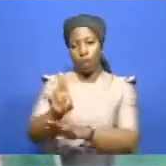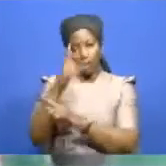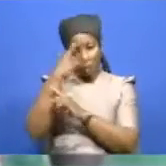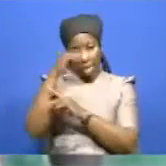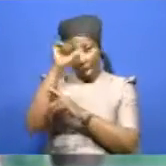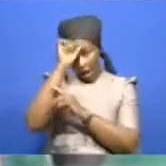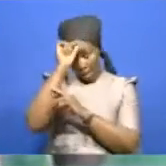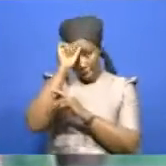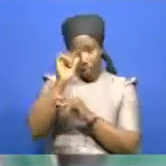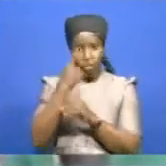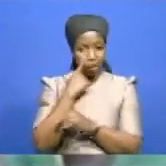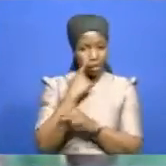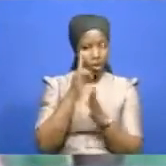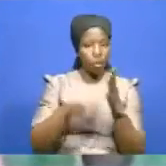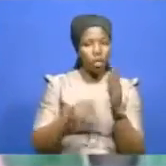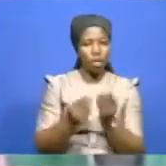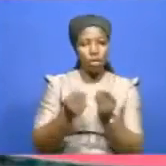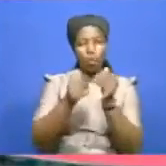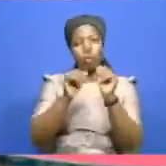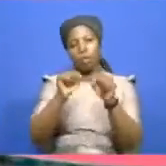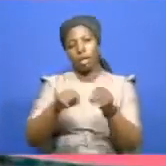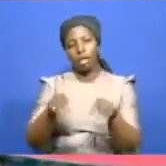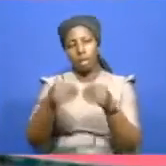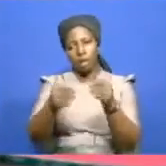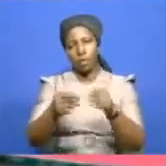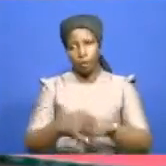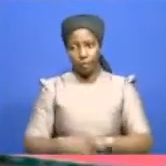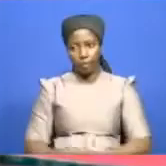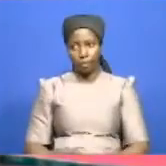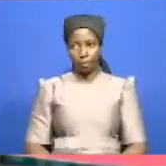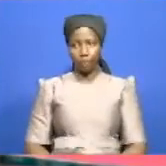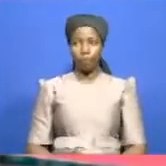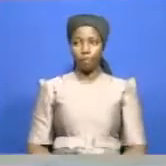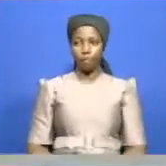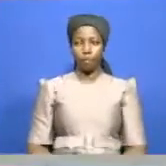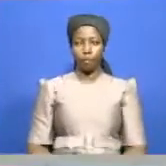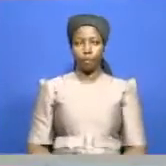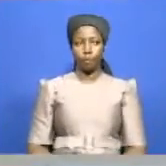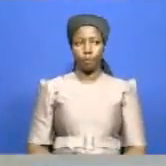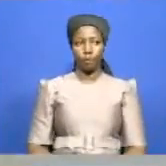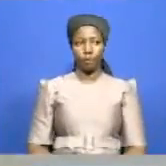see what kind of solutions we'll offer. Irene Mchuma Odim, Channel 1.